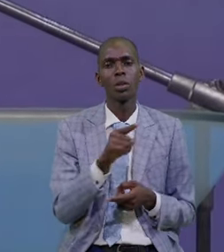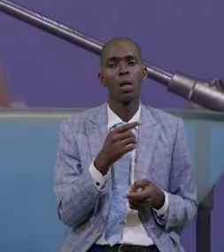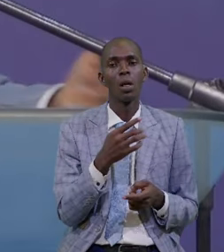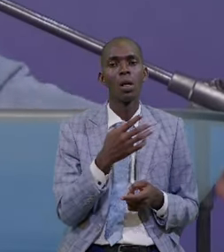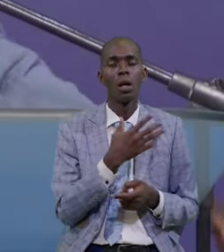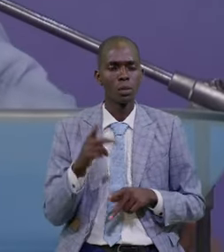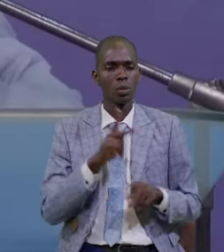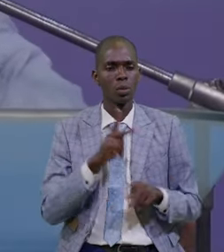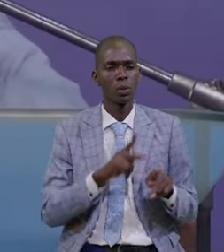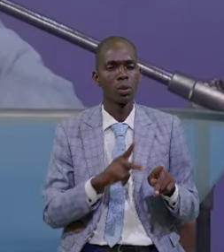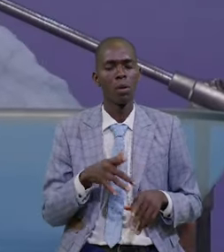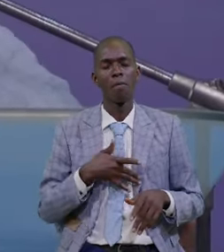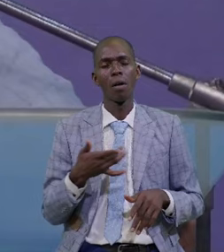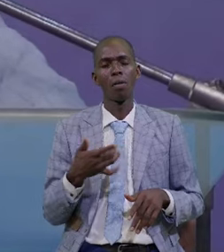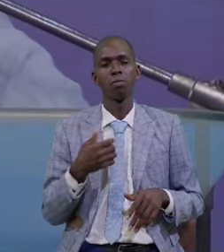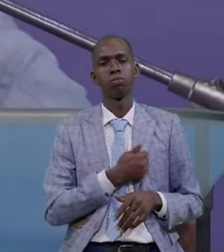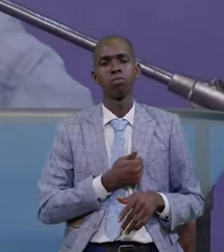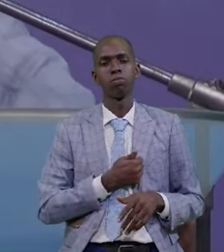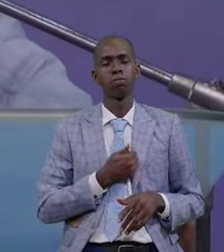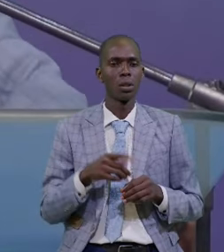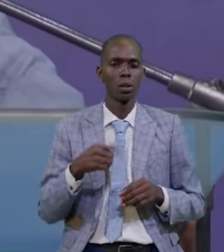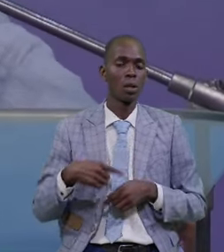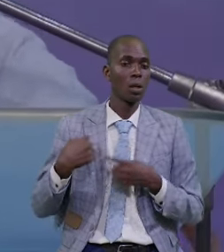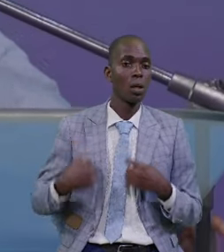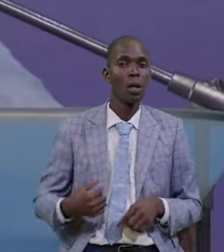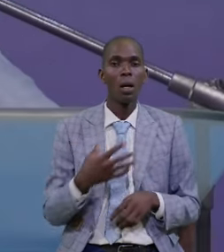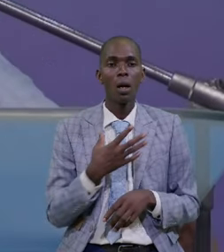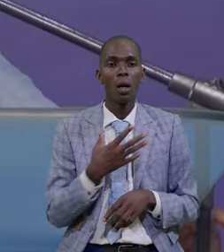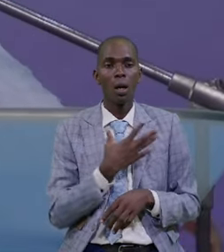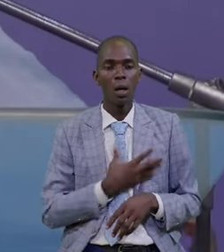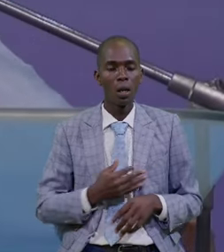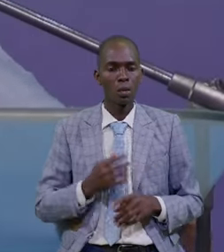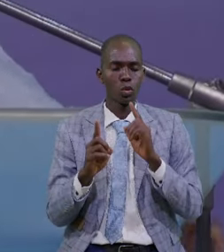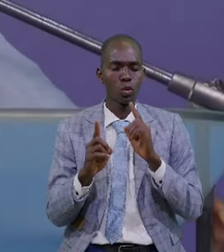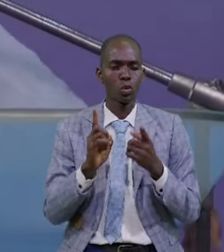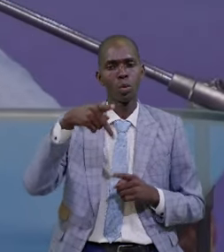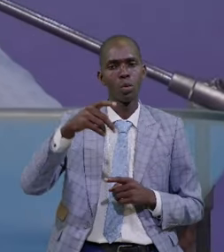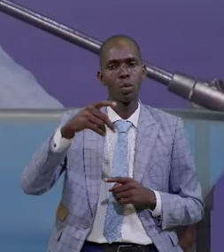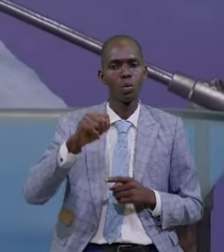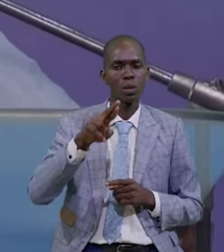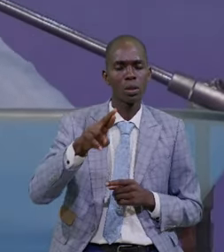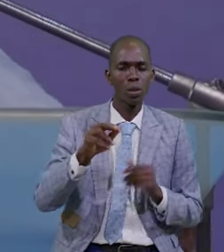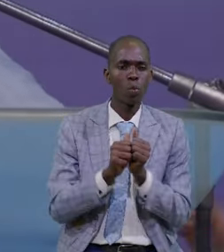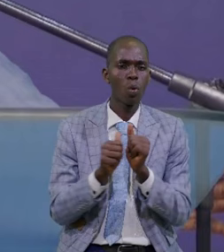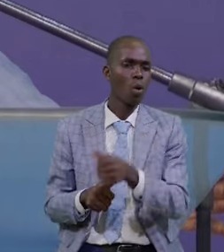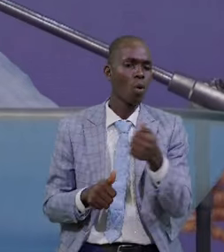pricked in their heart. And they said unto Peter and to the rest of the apostles,